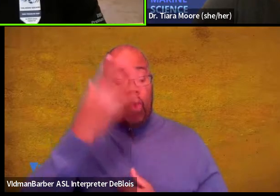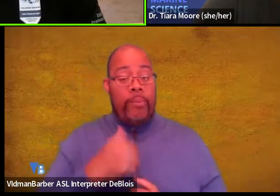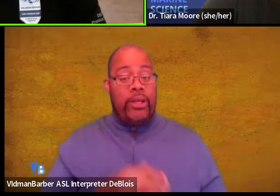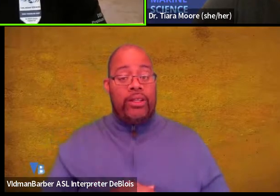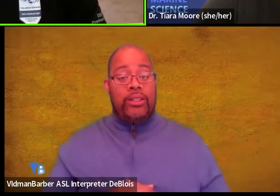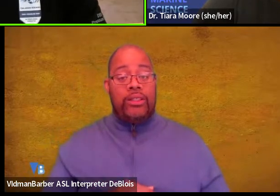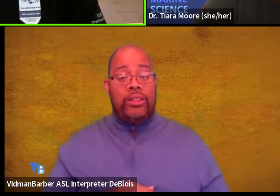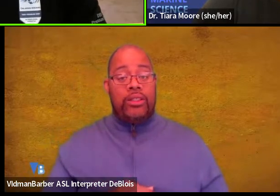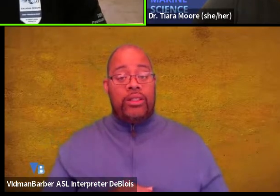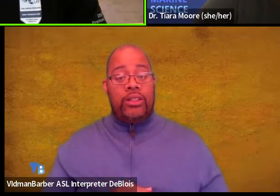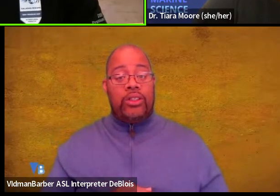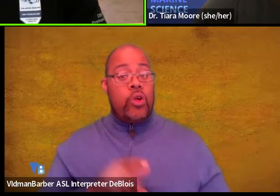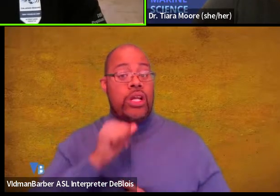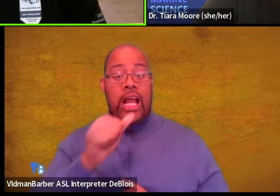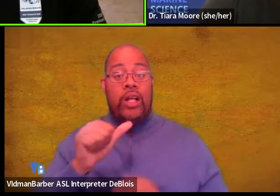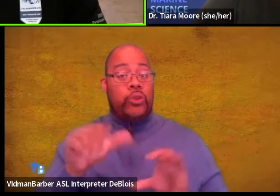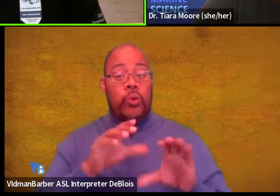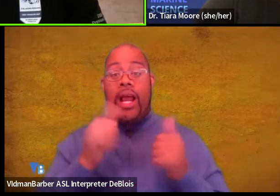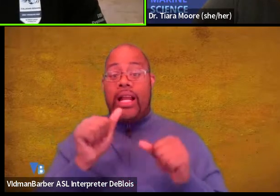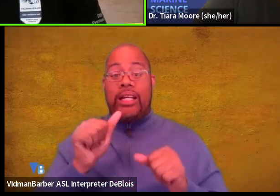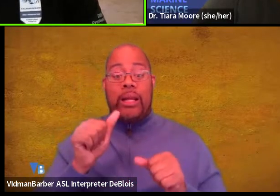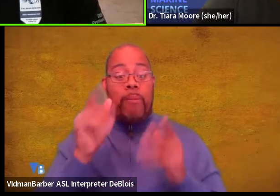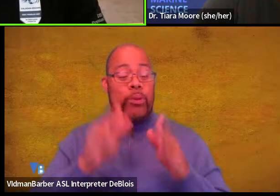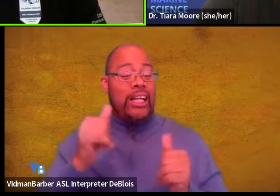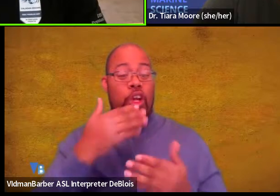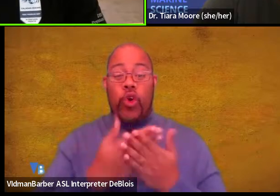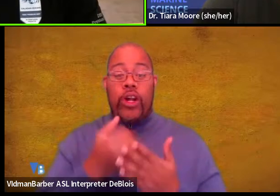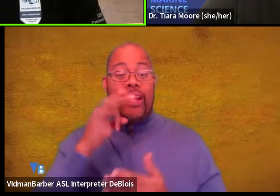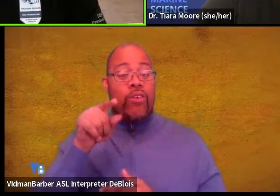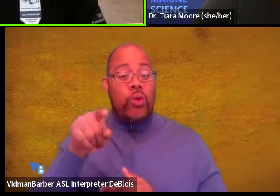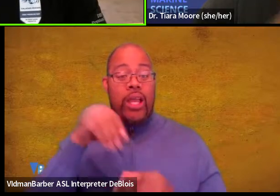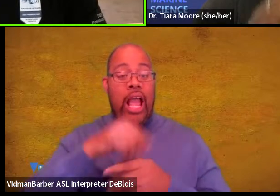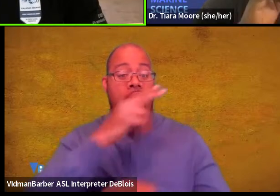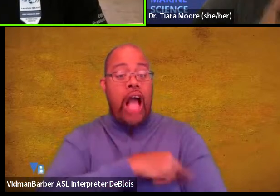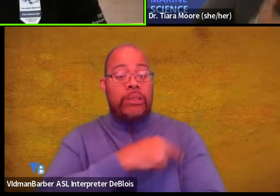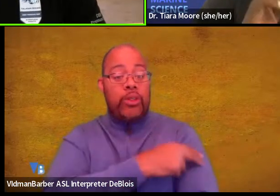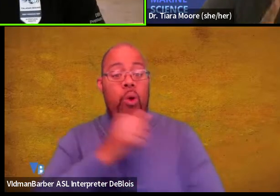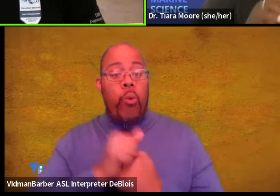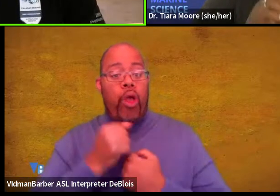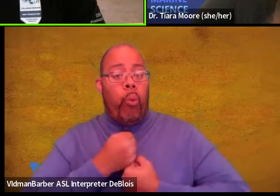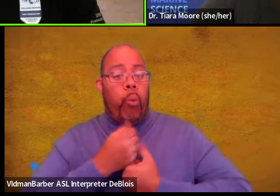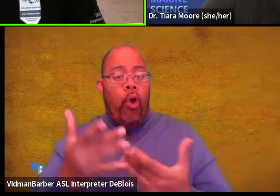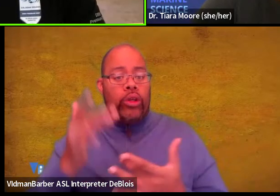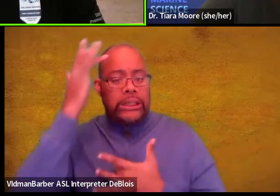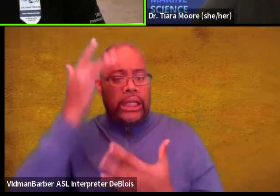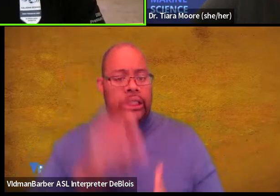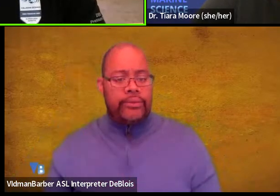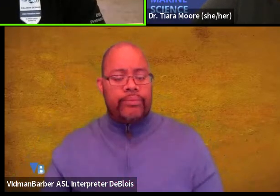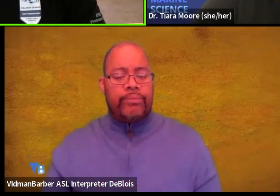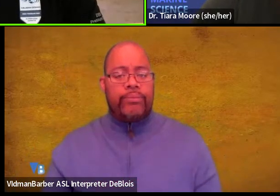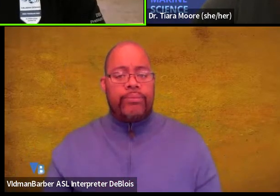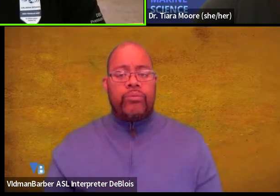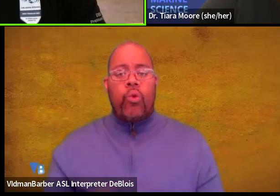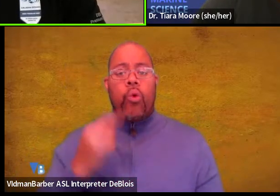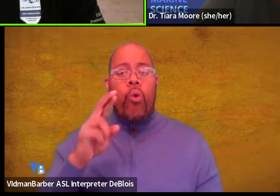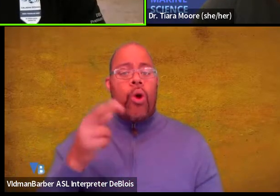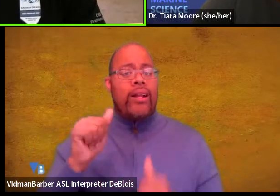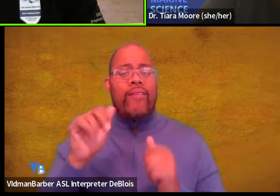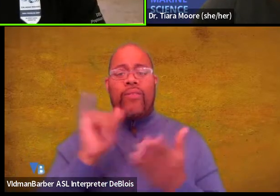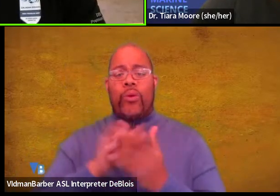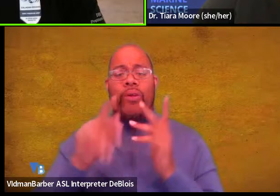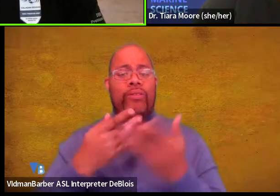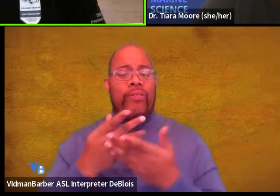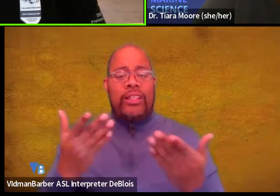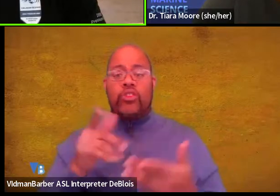me, you're not going to do anyone any good if you're in the hospital with exhaustion illness or any of these